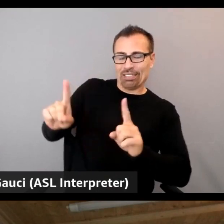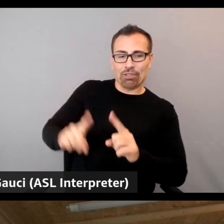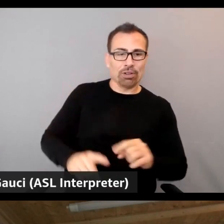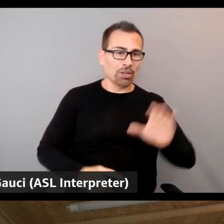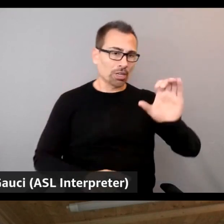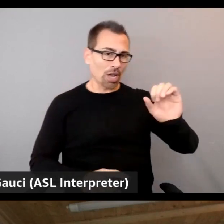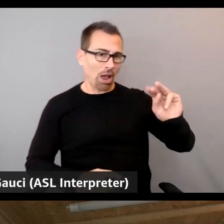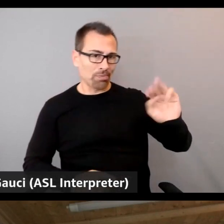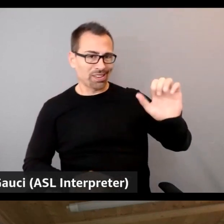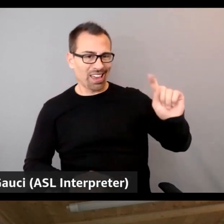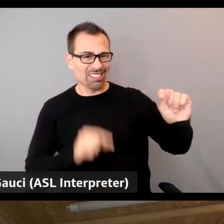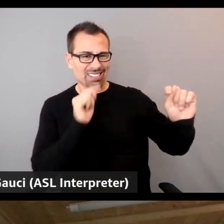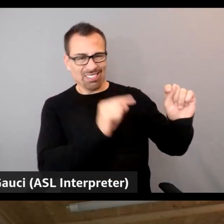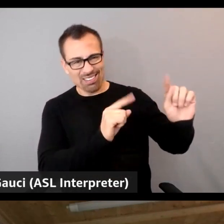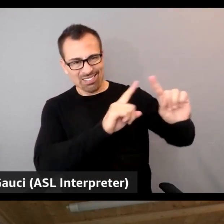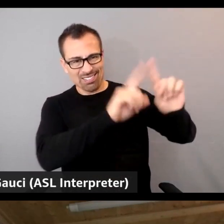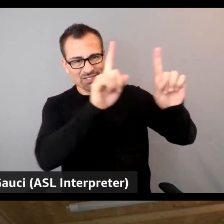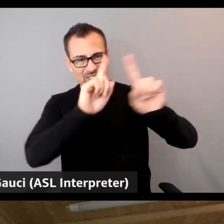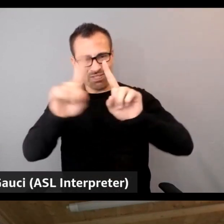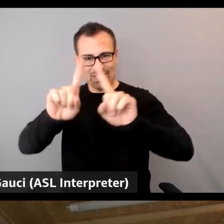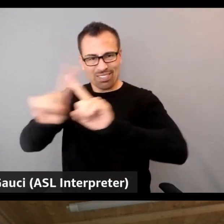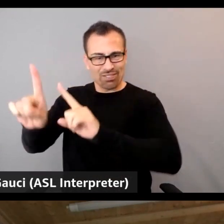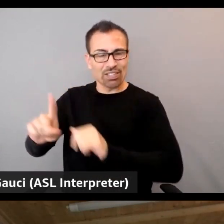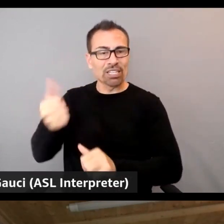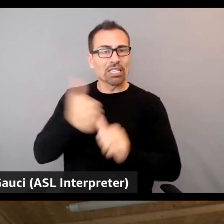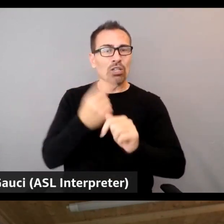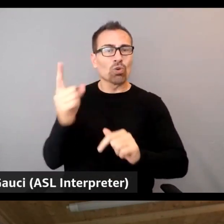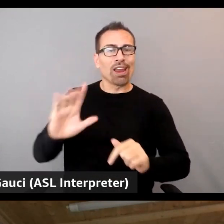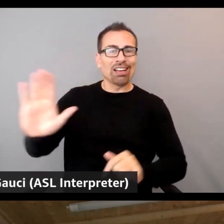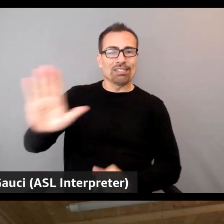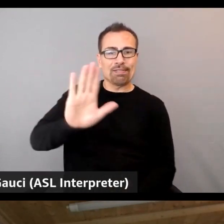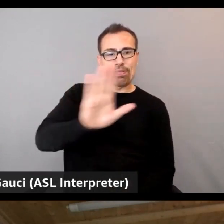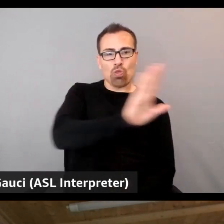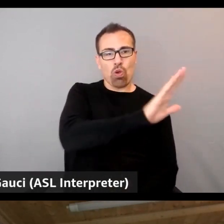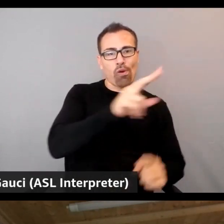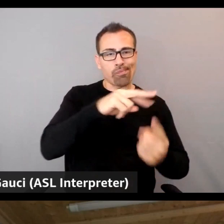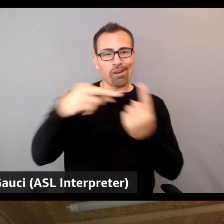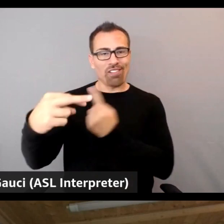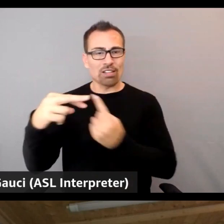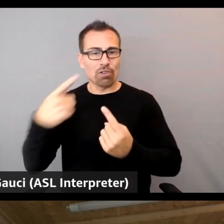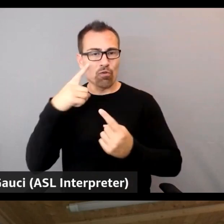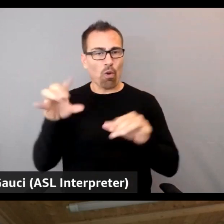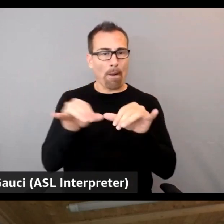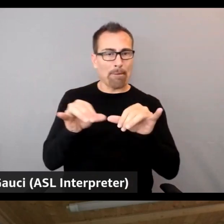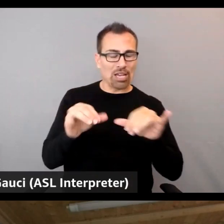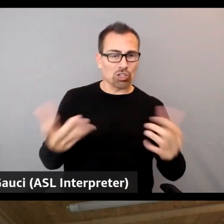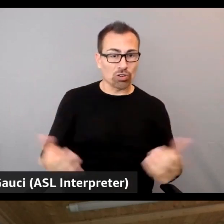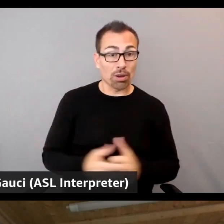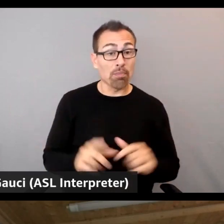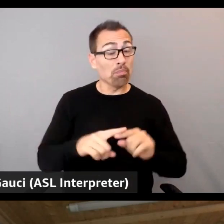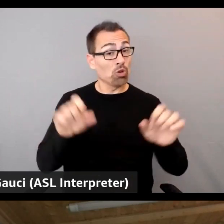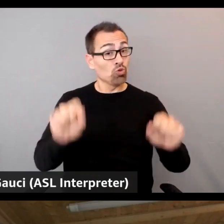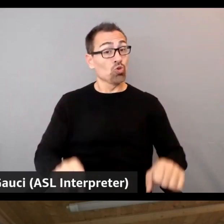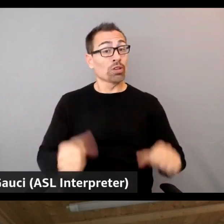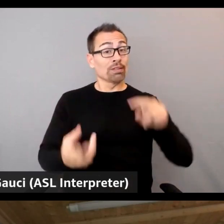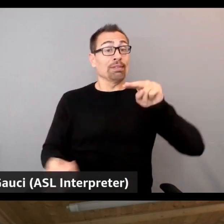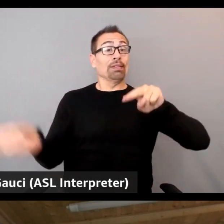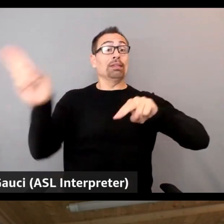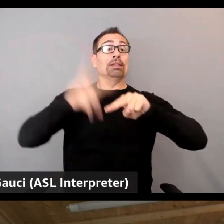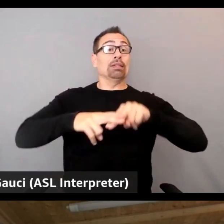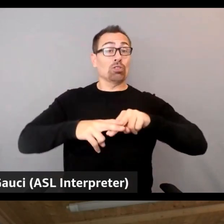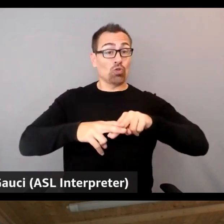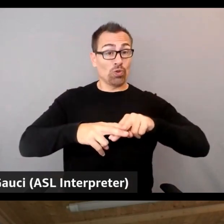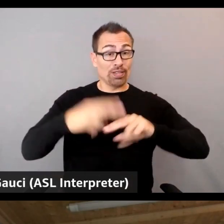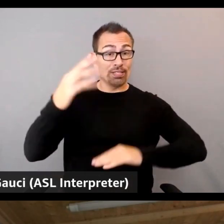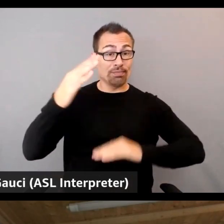own philosophies and their own models around how they measure. But you can increase that capacity, right? And that's so there's